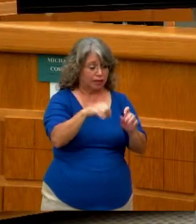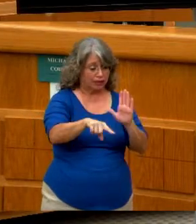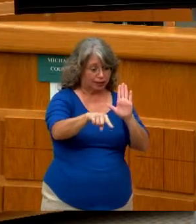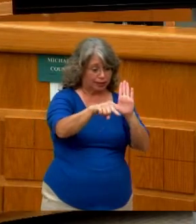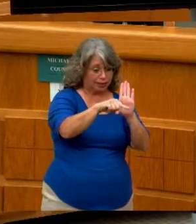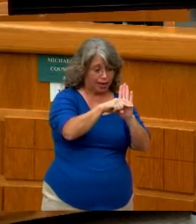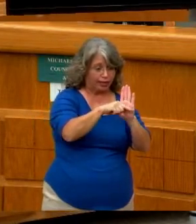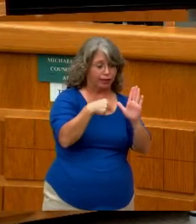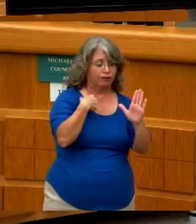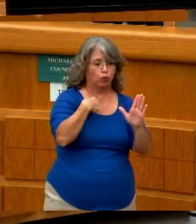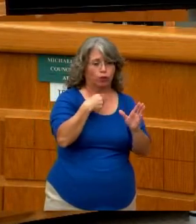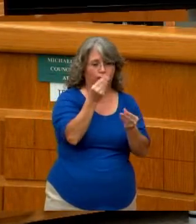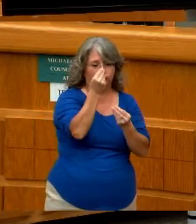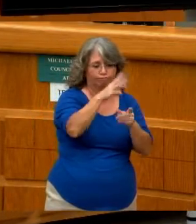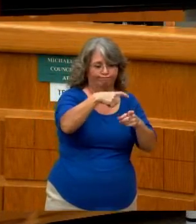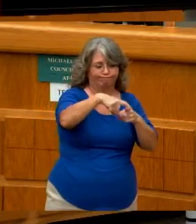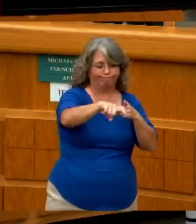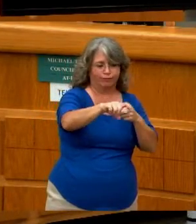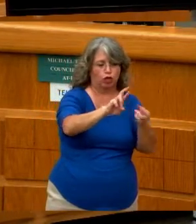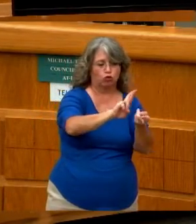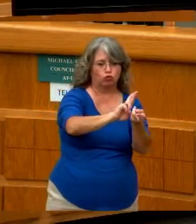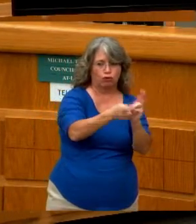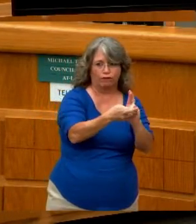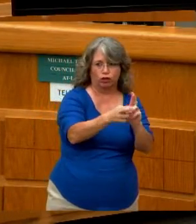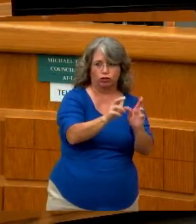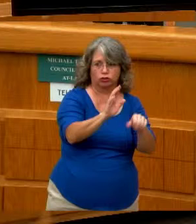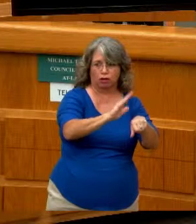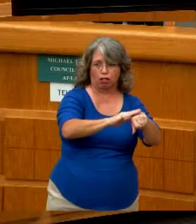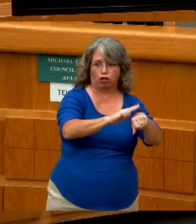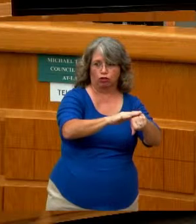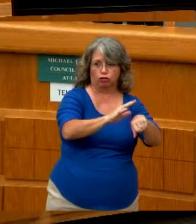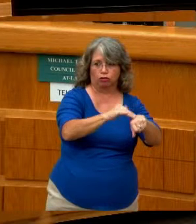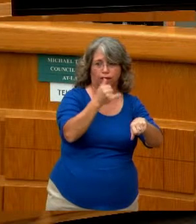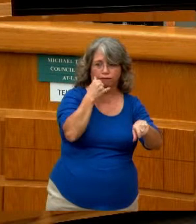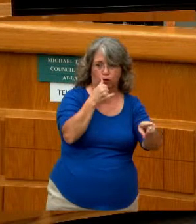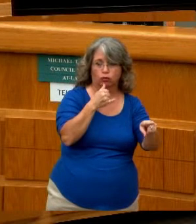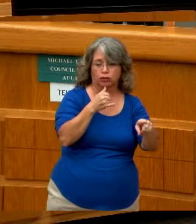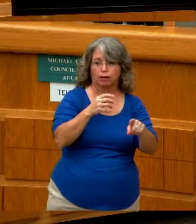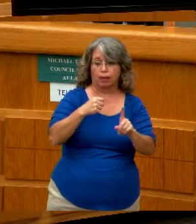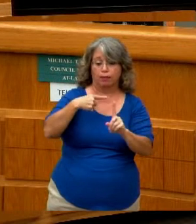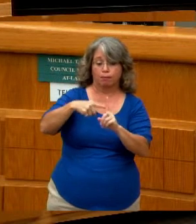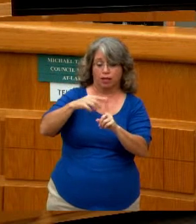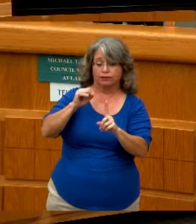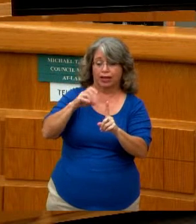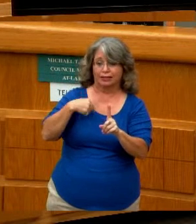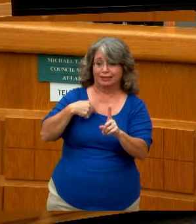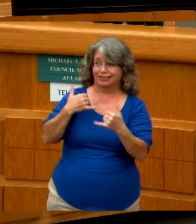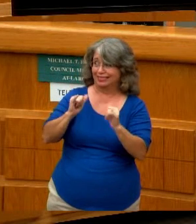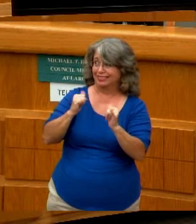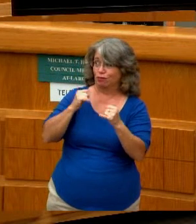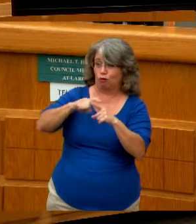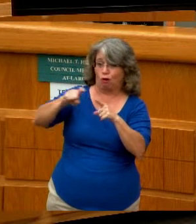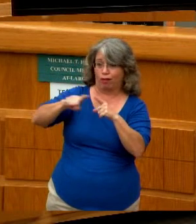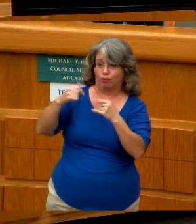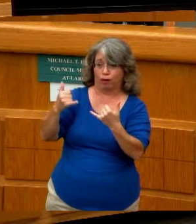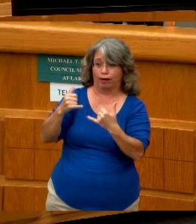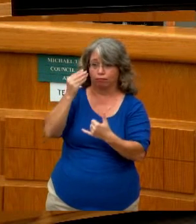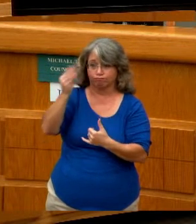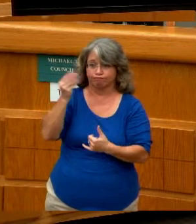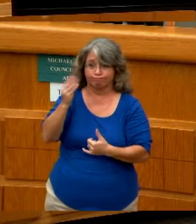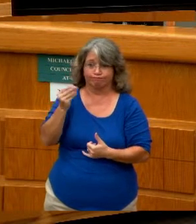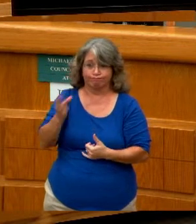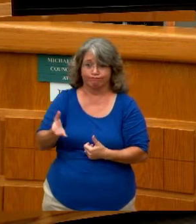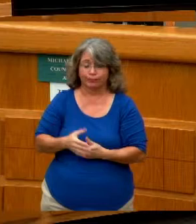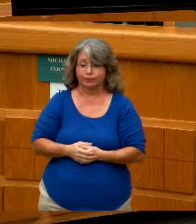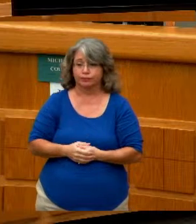and the negatives, we reverse alert them. So the negatives will automatically get a reverse alert that they are negative, and the positives are being called as